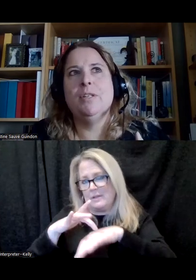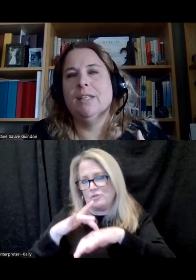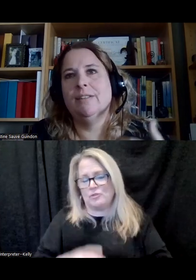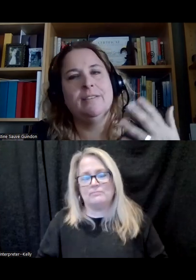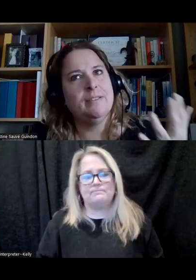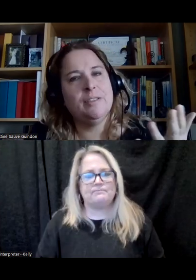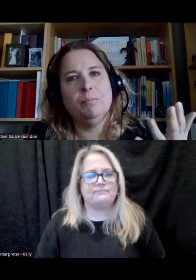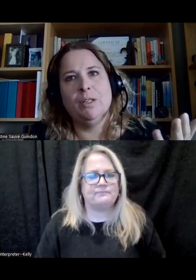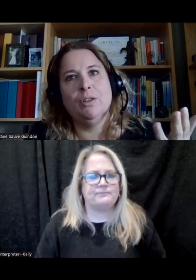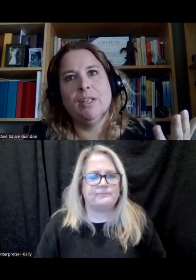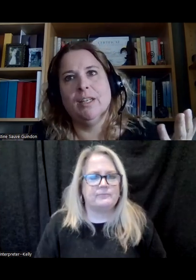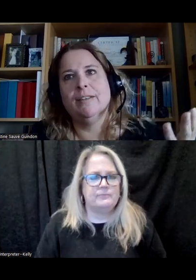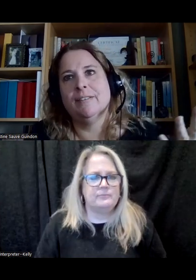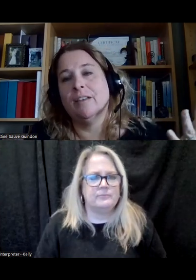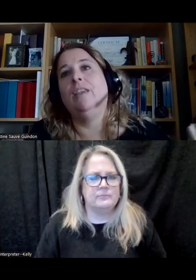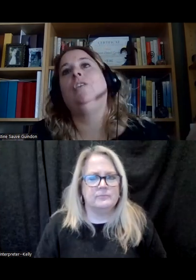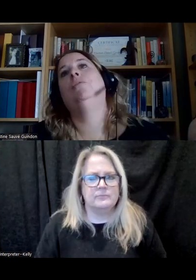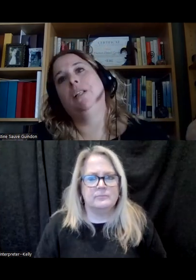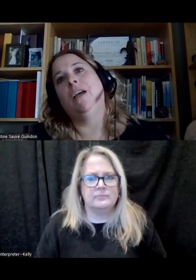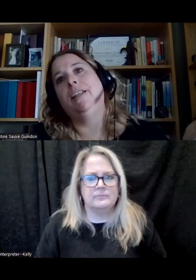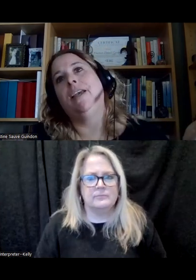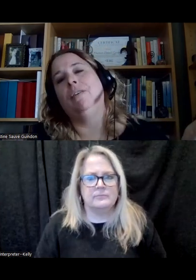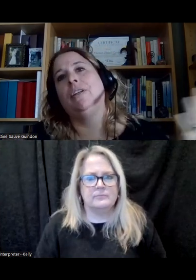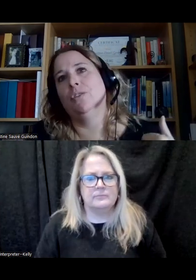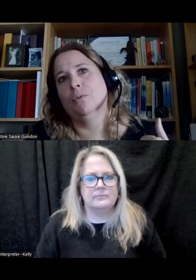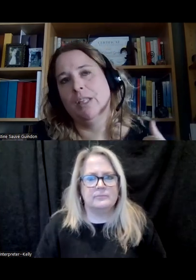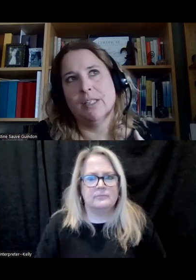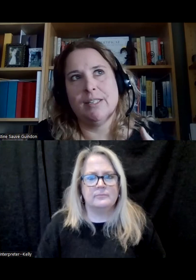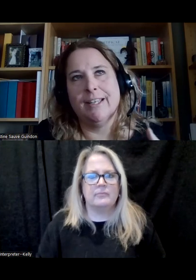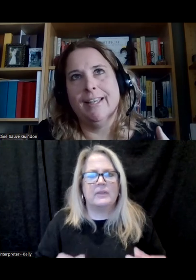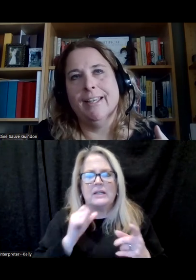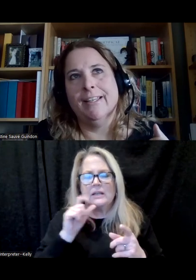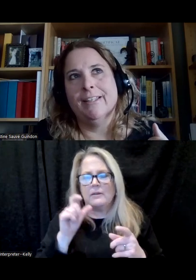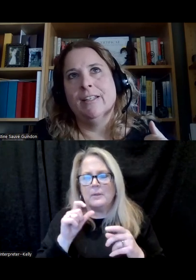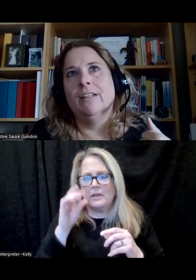No need to be looking, and he could be lying down and doing this.